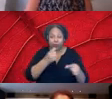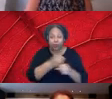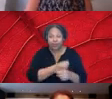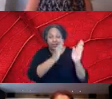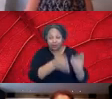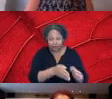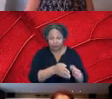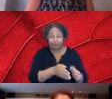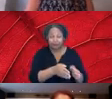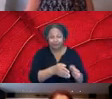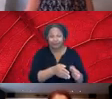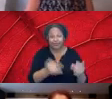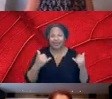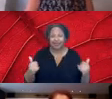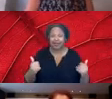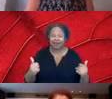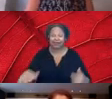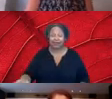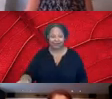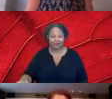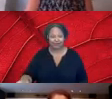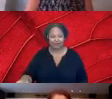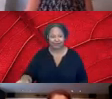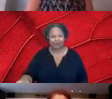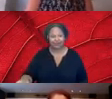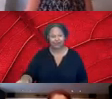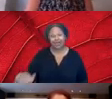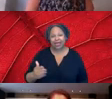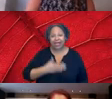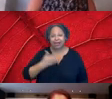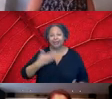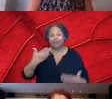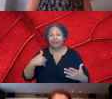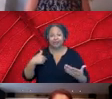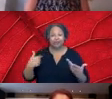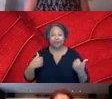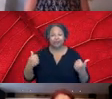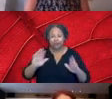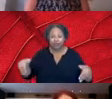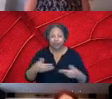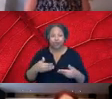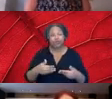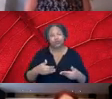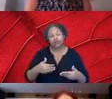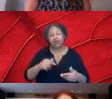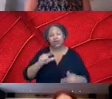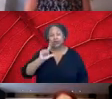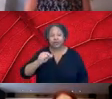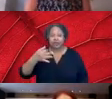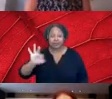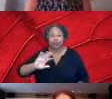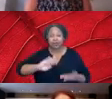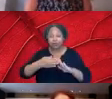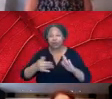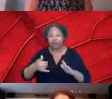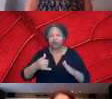And now we are pleased to have 2019's Community Arts Award recipient, Miss Coco Murray, here to tell us a little